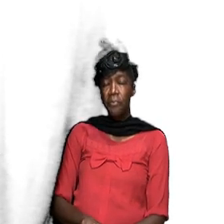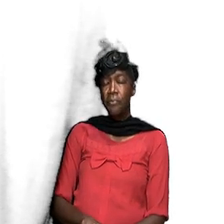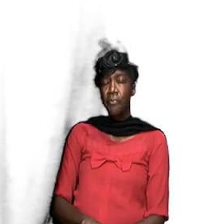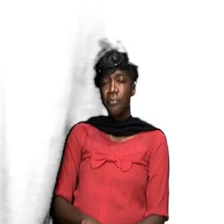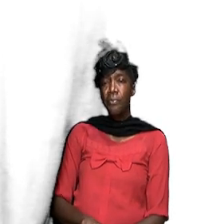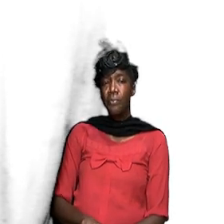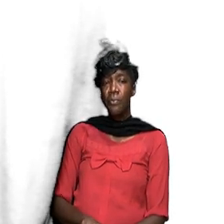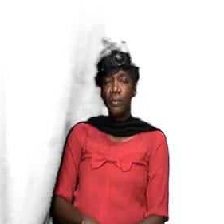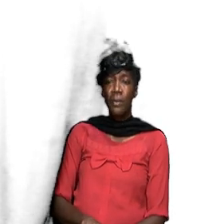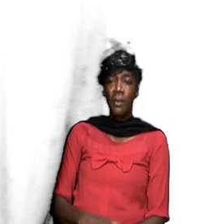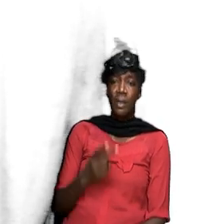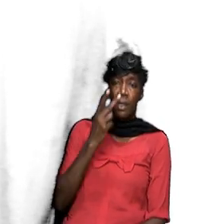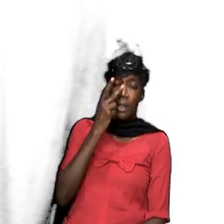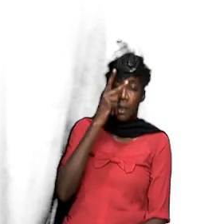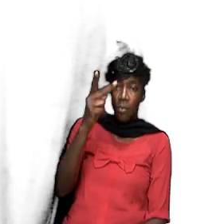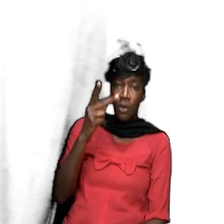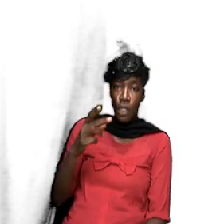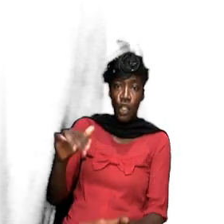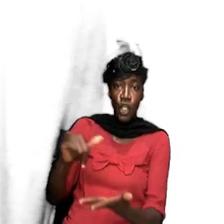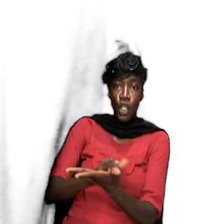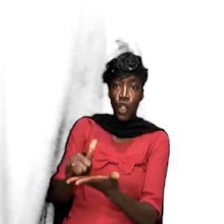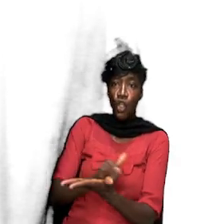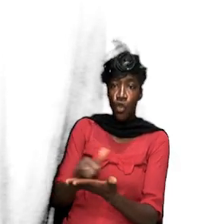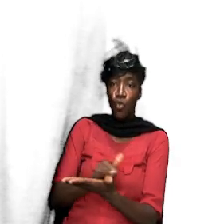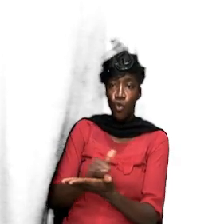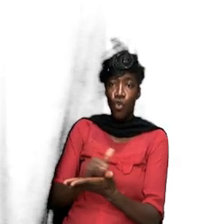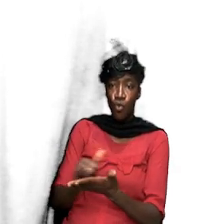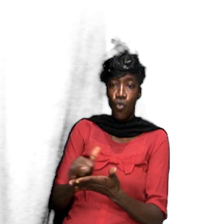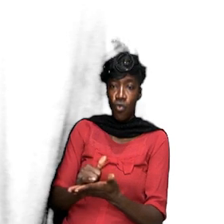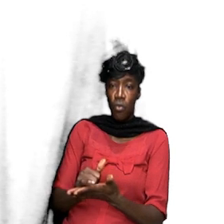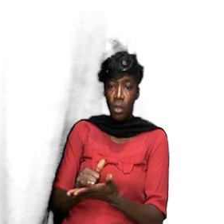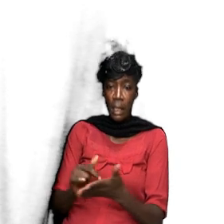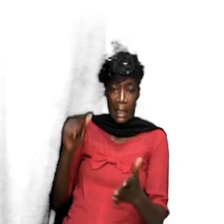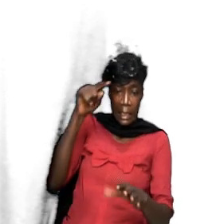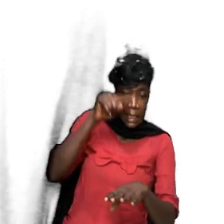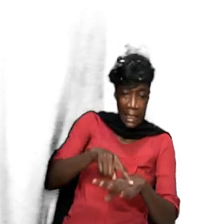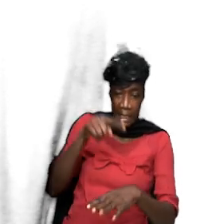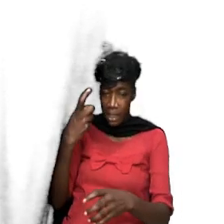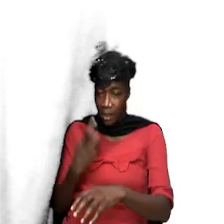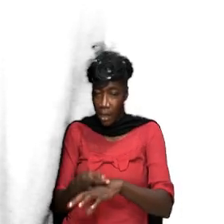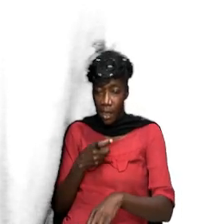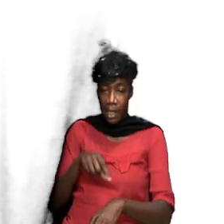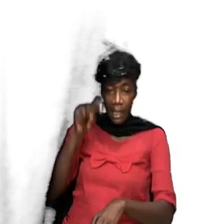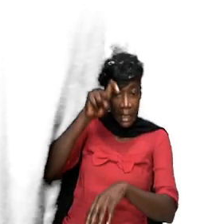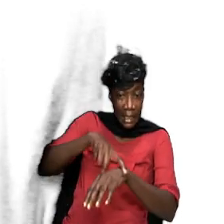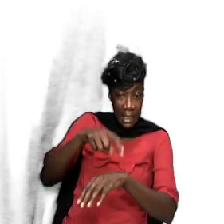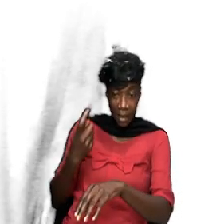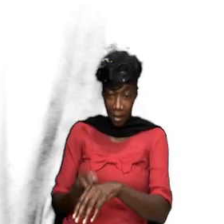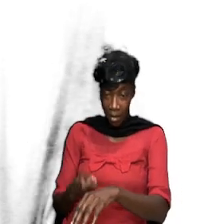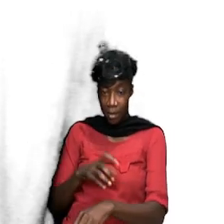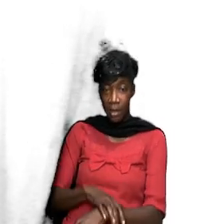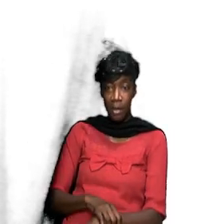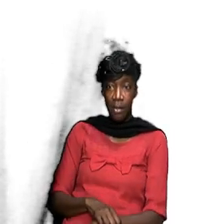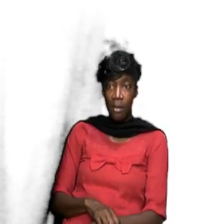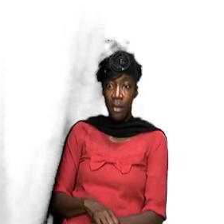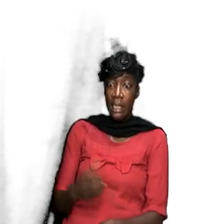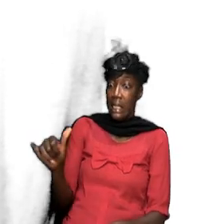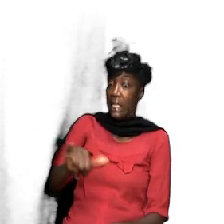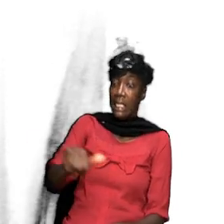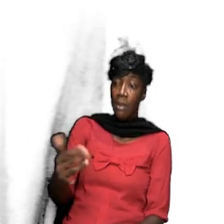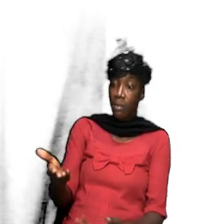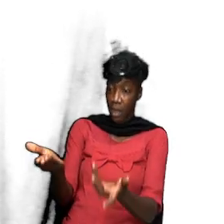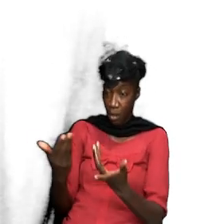They watch so much YouTube and they watch so much TikTok and all of them something there. And the same type of thing they want to bring to church.